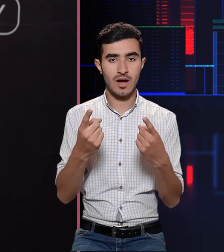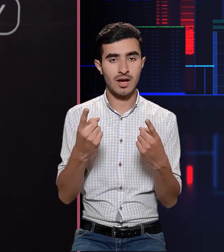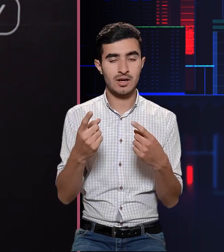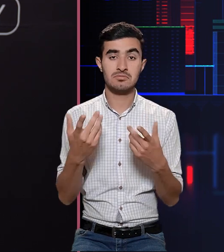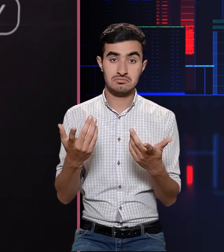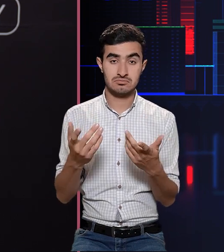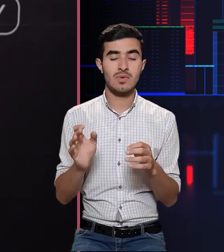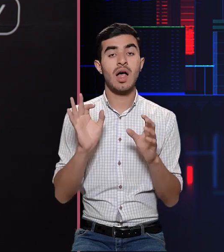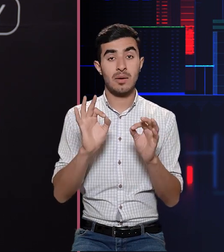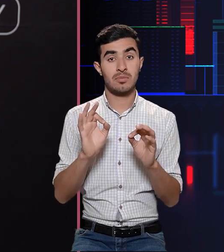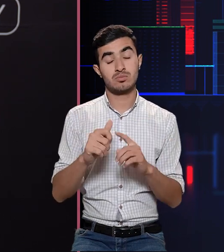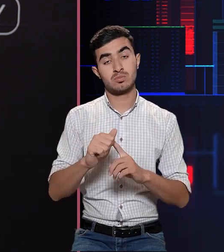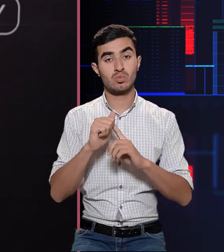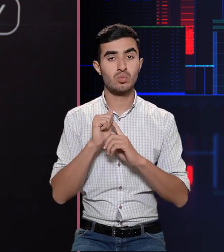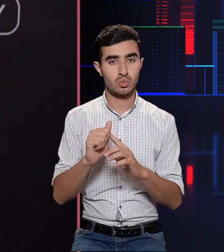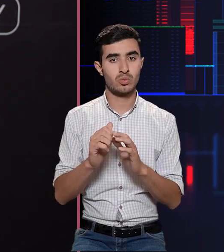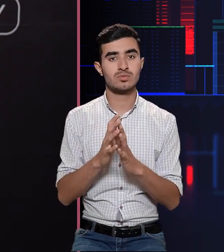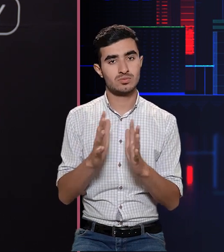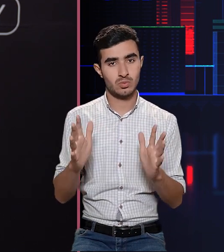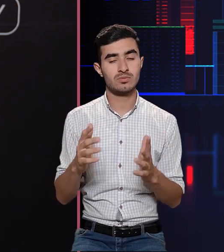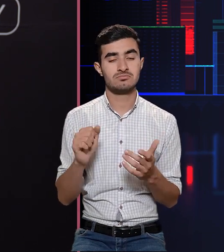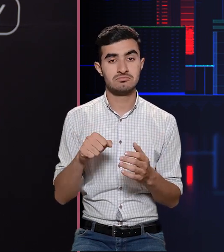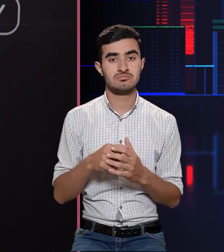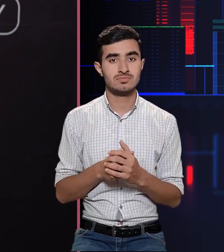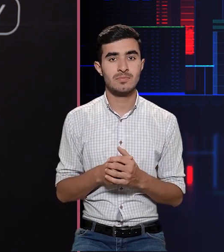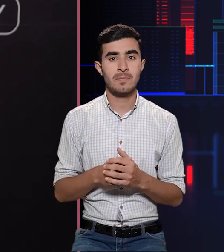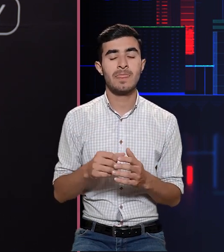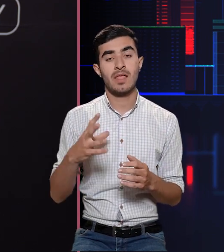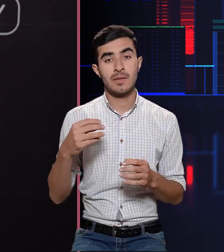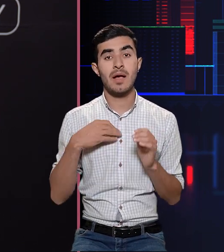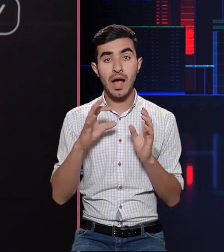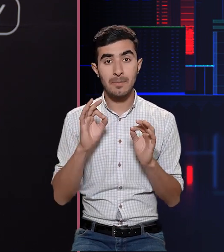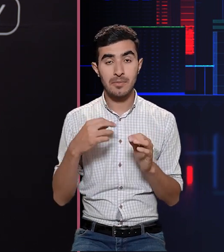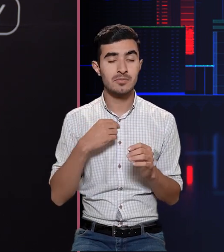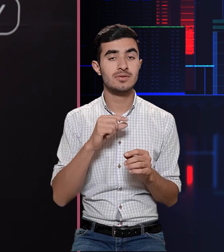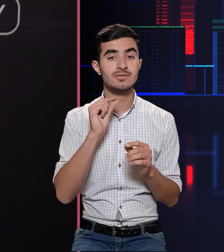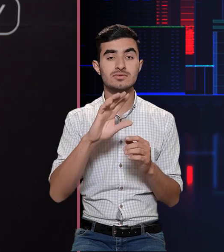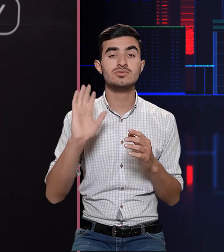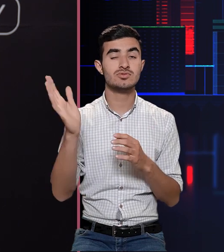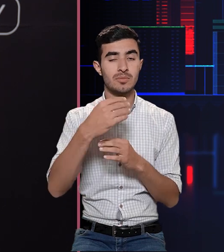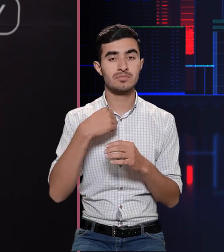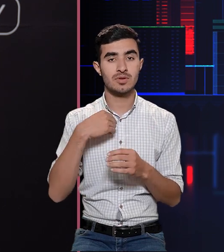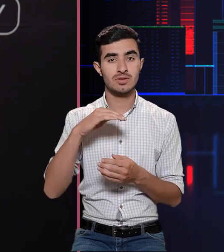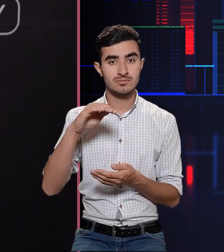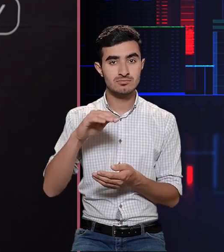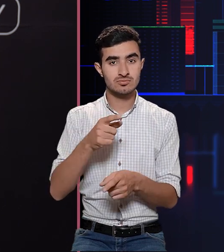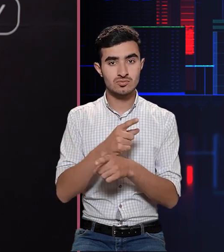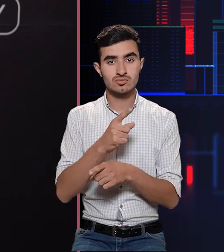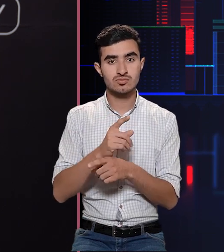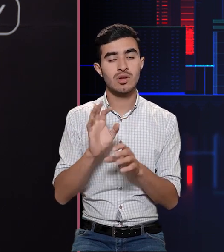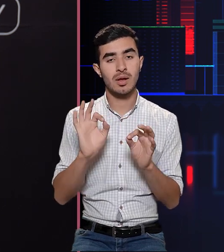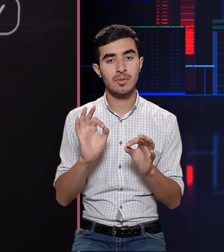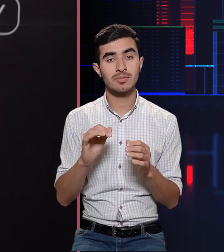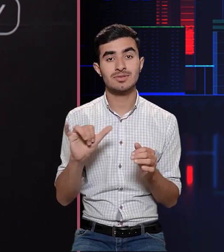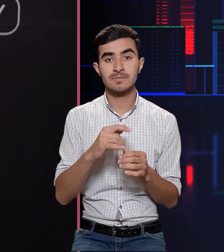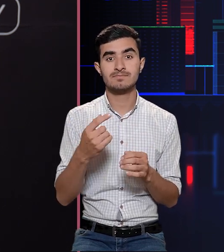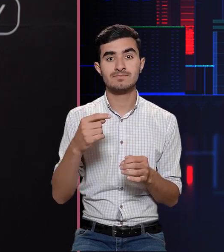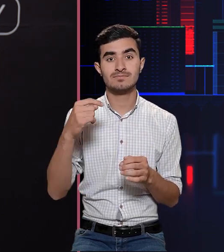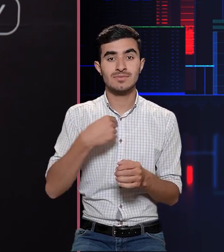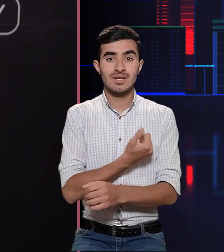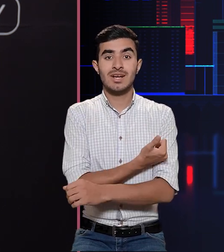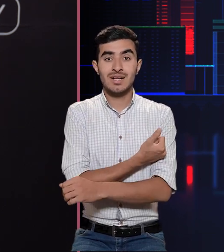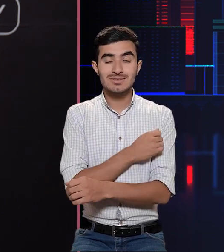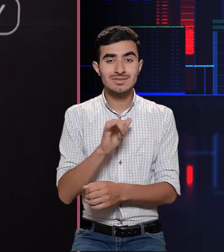very rewarding. That's how, this is what I always tell my students also, as a professor,